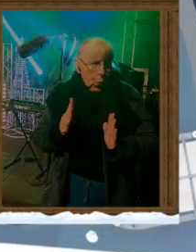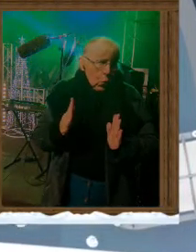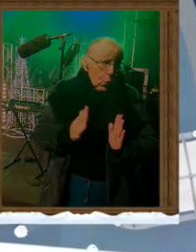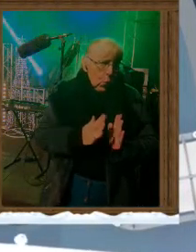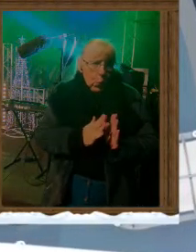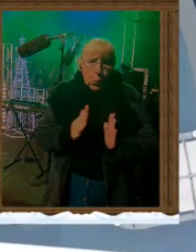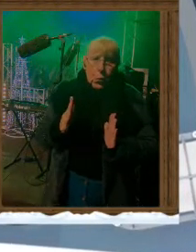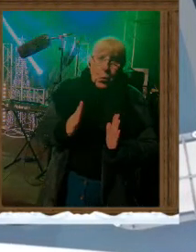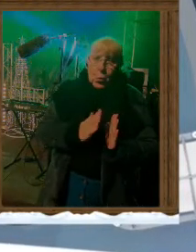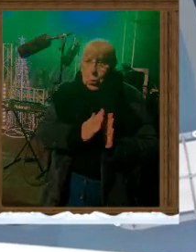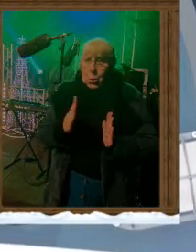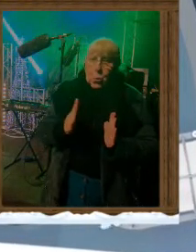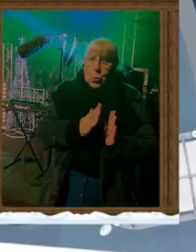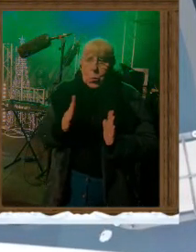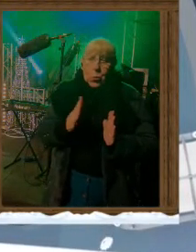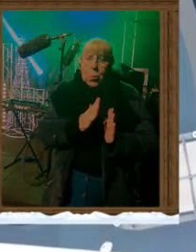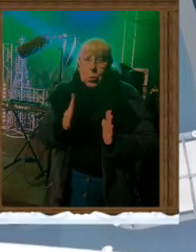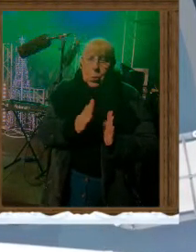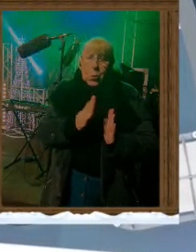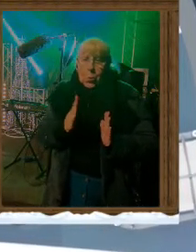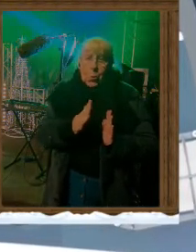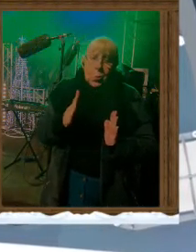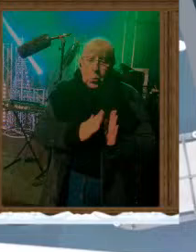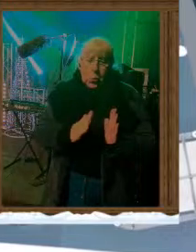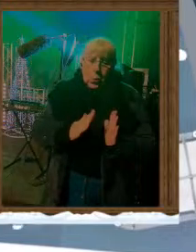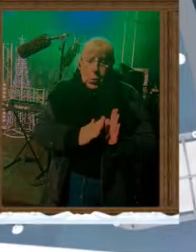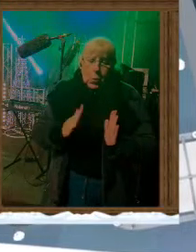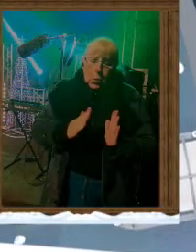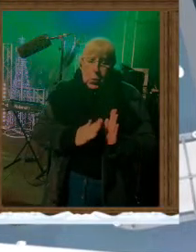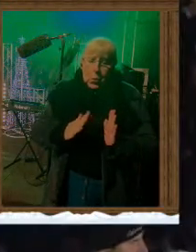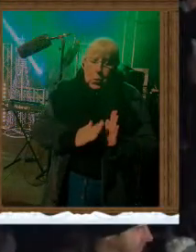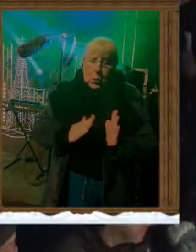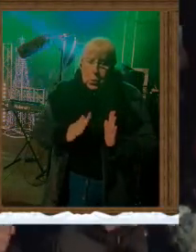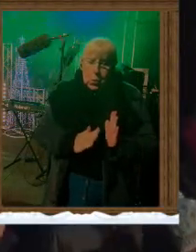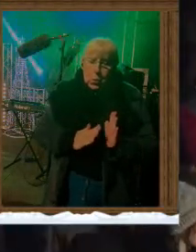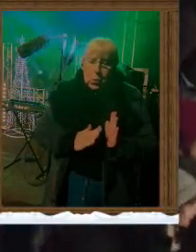Oh, keep cheering. You can cheer louder than that.